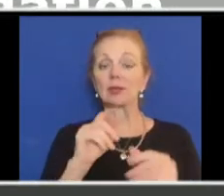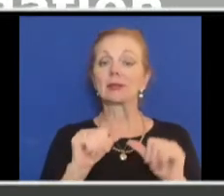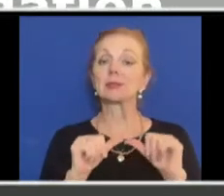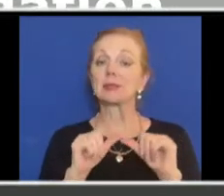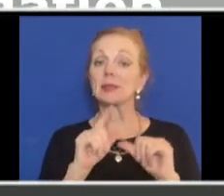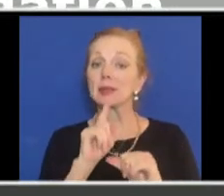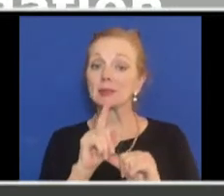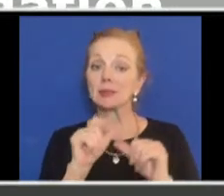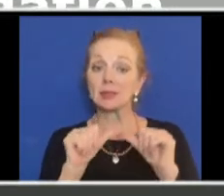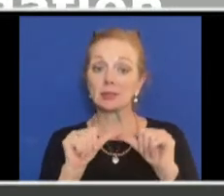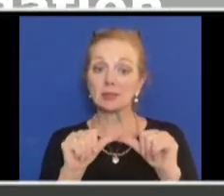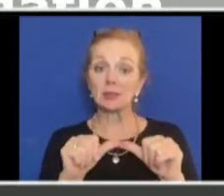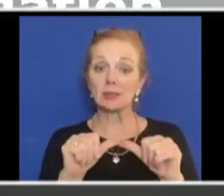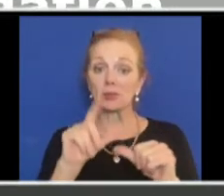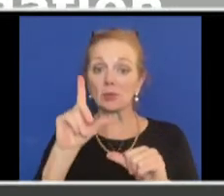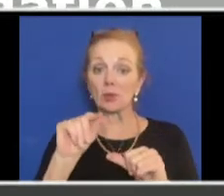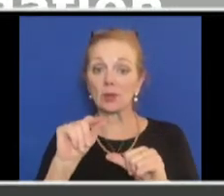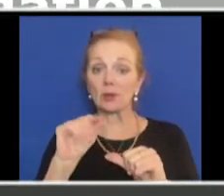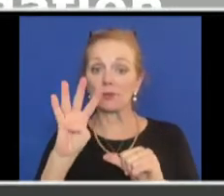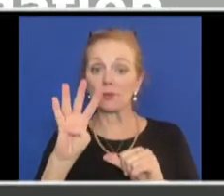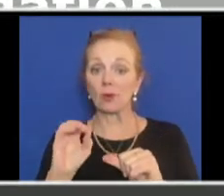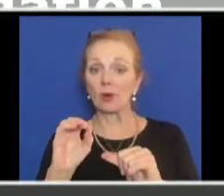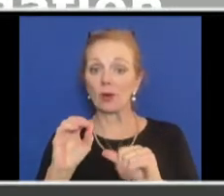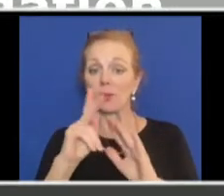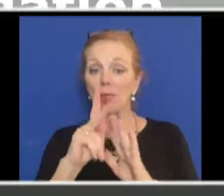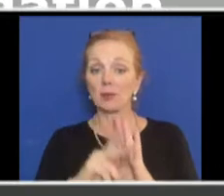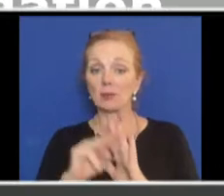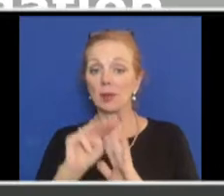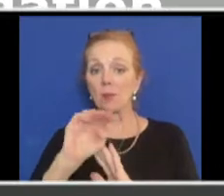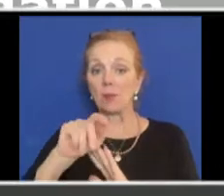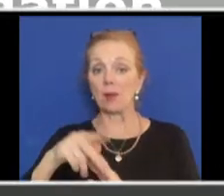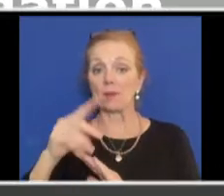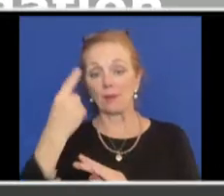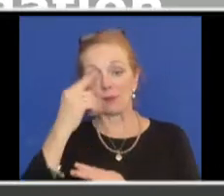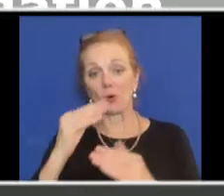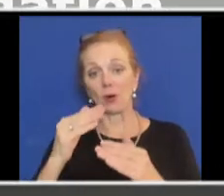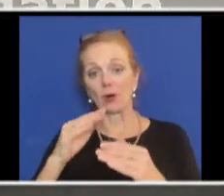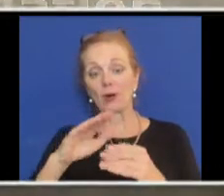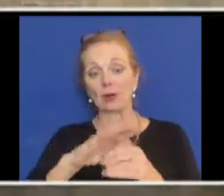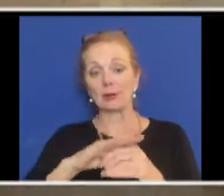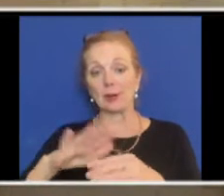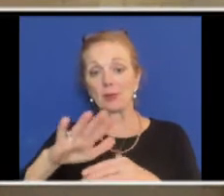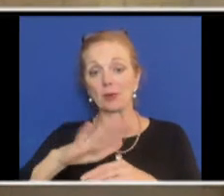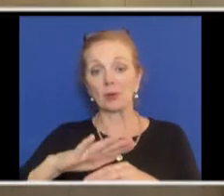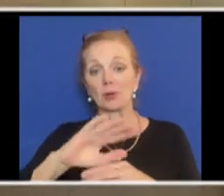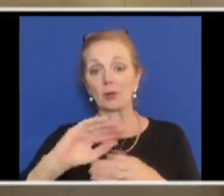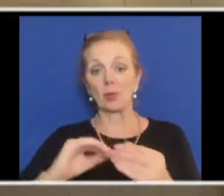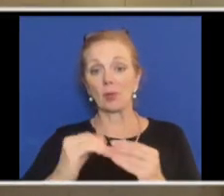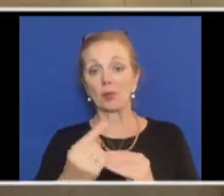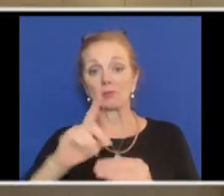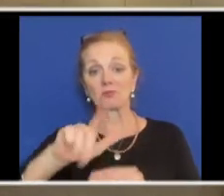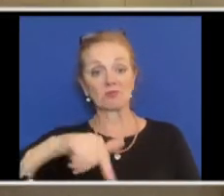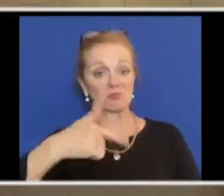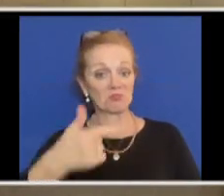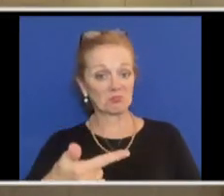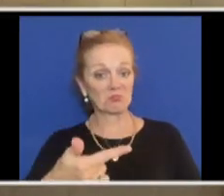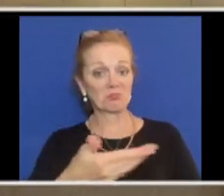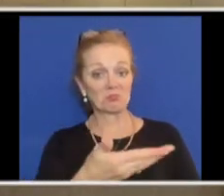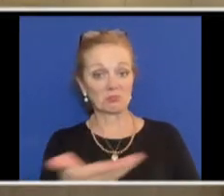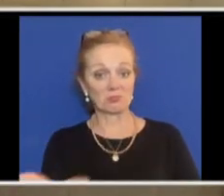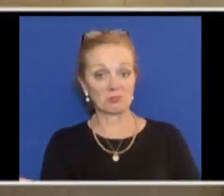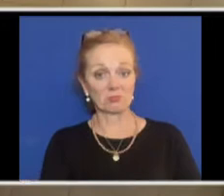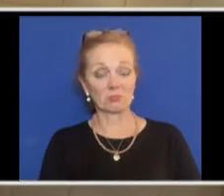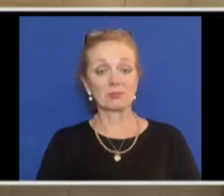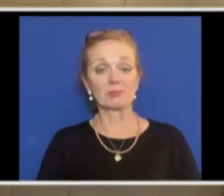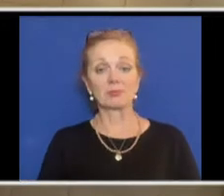the 2040 policy map recommendation for neighborhood one and we will turn it over to the petitioner and the public and take any questions you have after that thank you